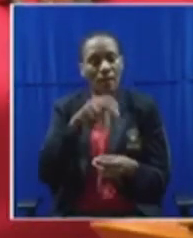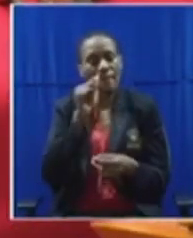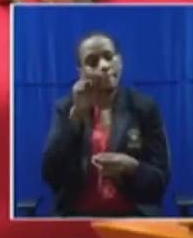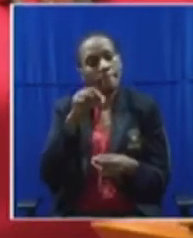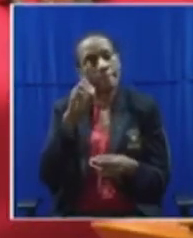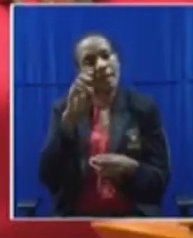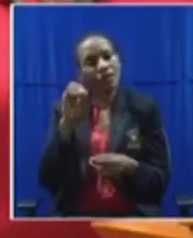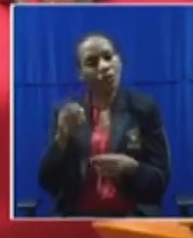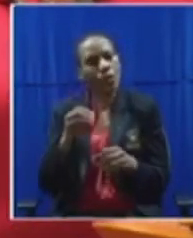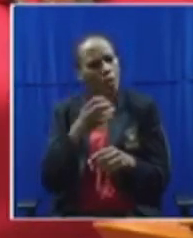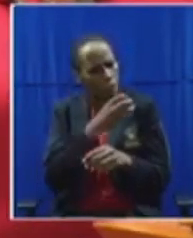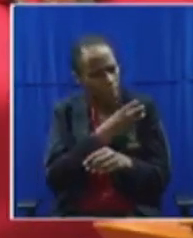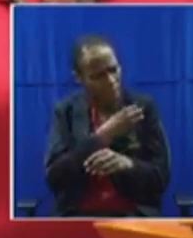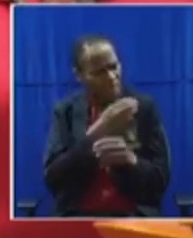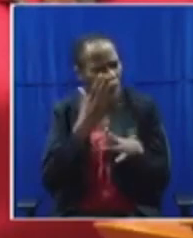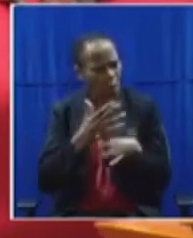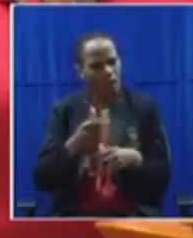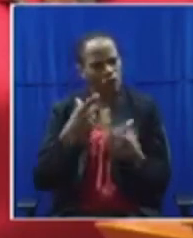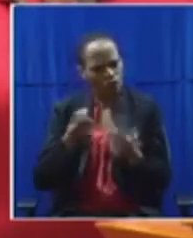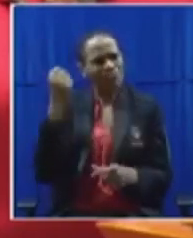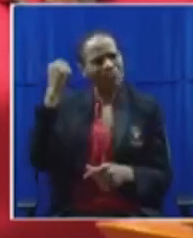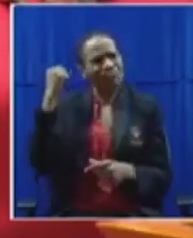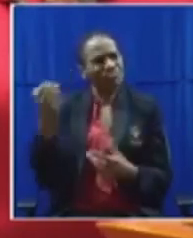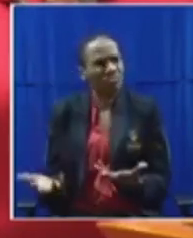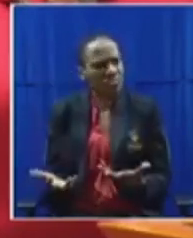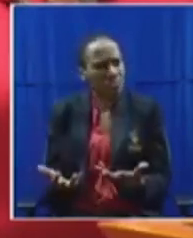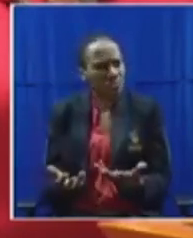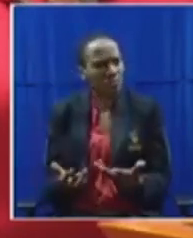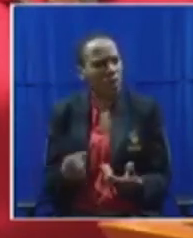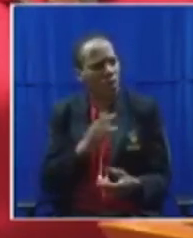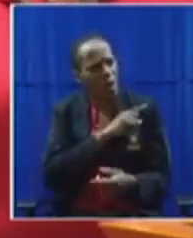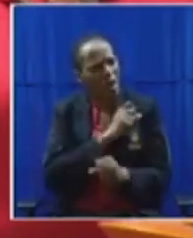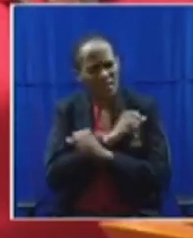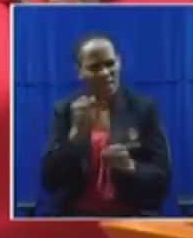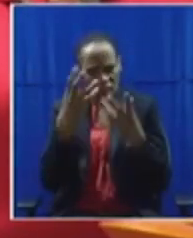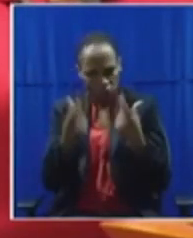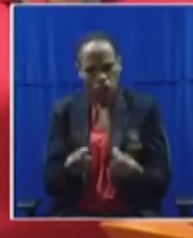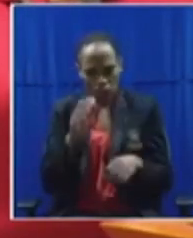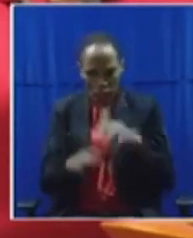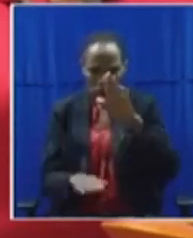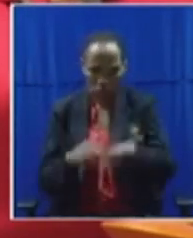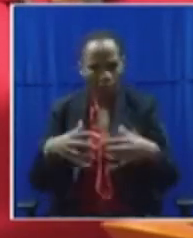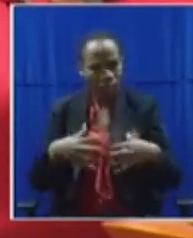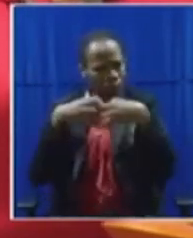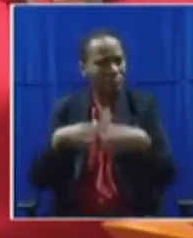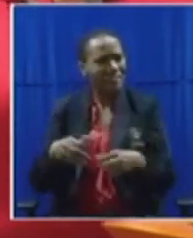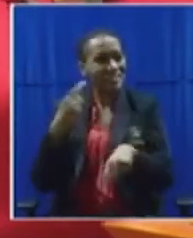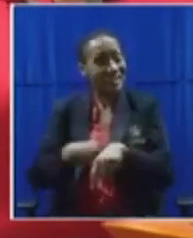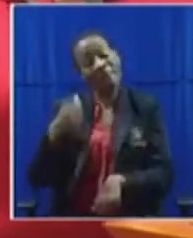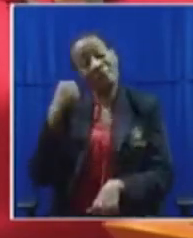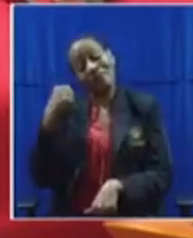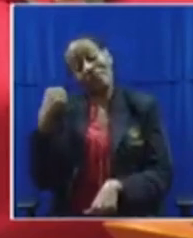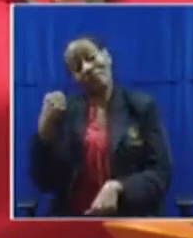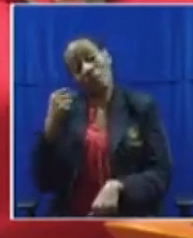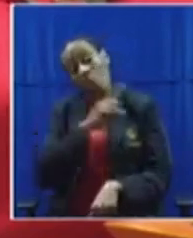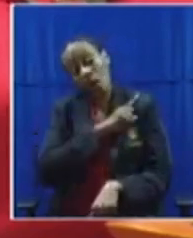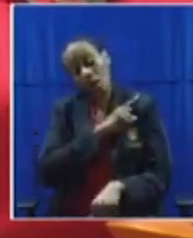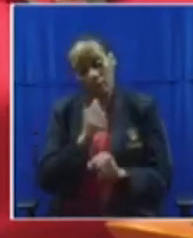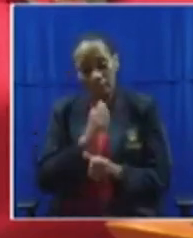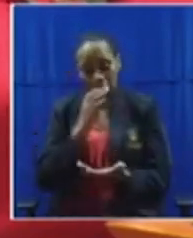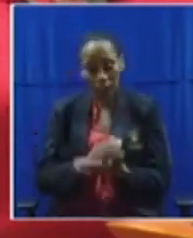then. Why didn't she take necessary steps at that time to make sure that what happened,